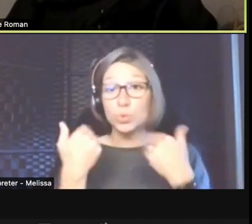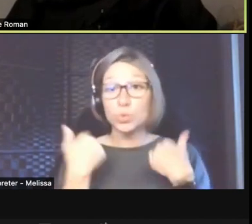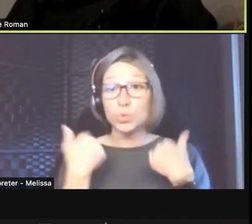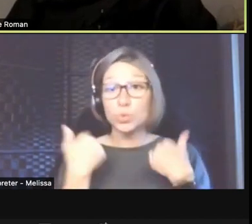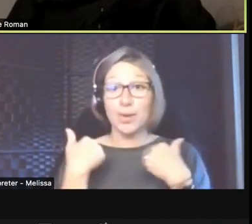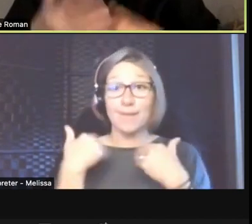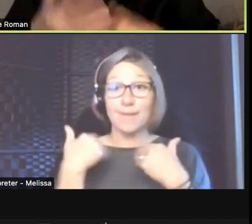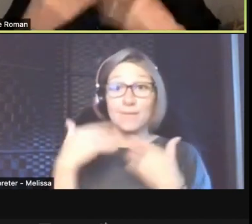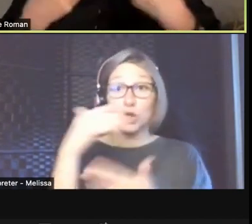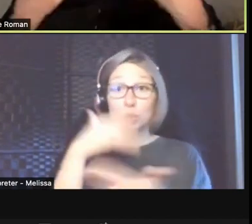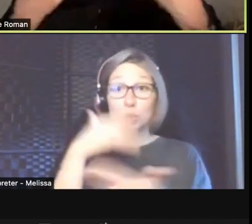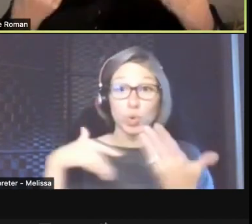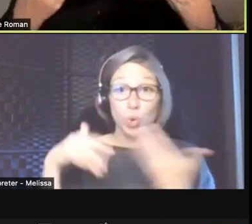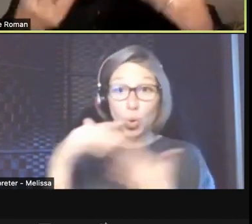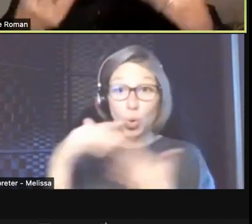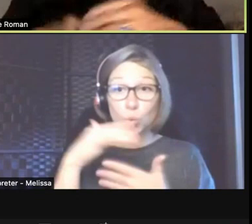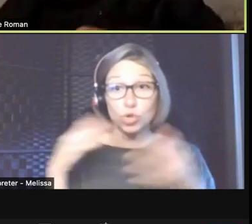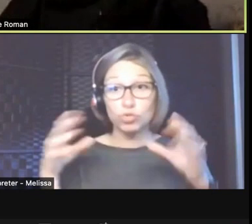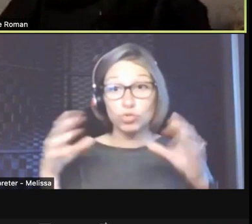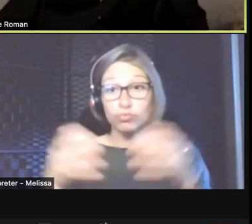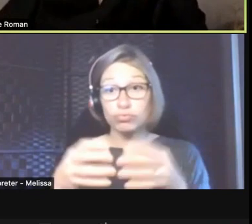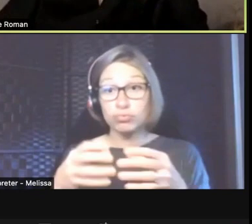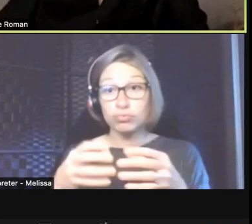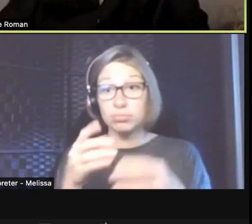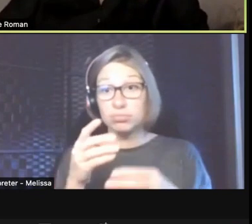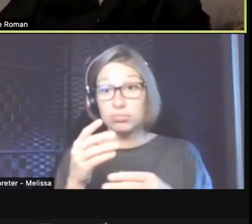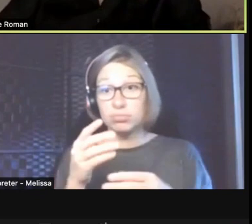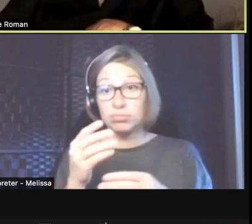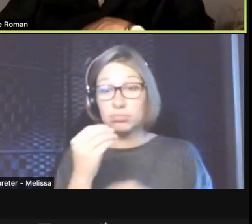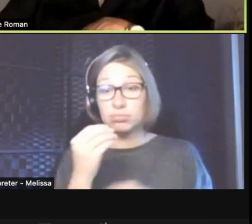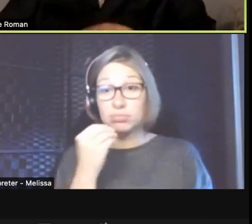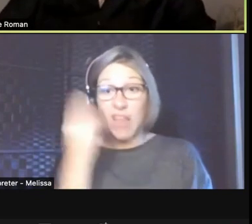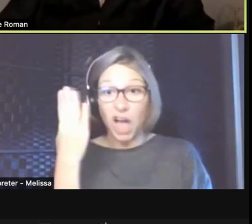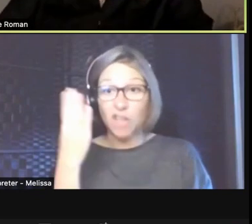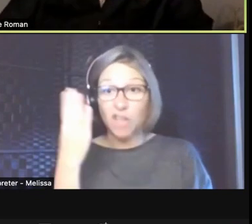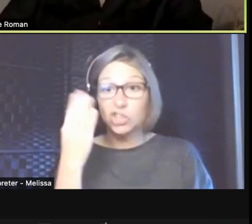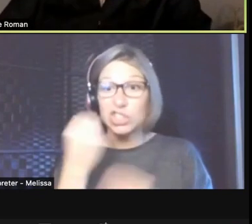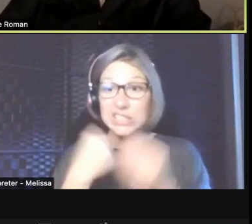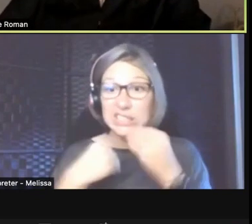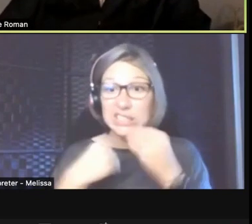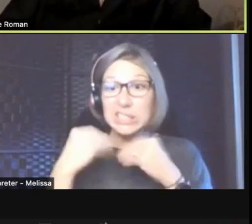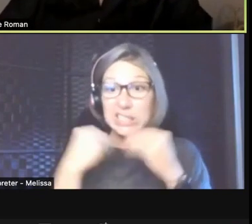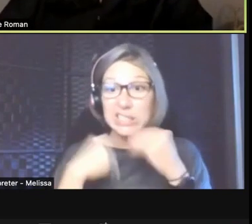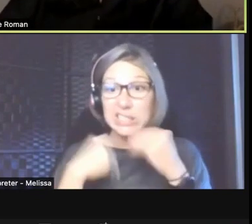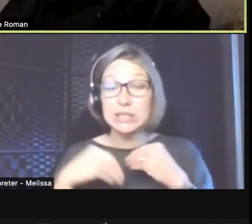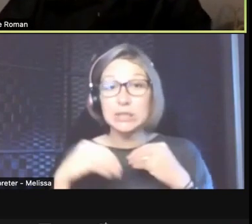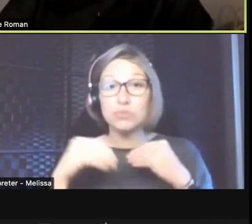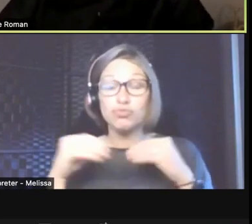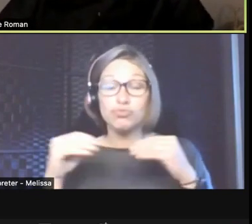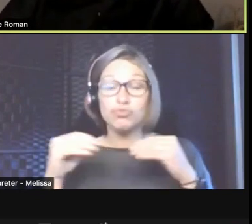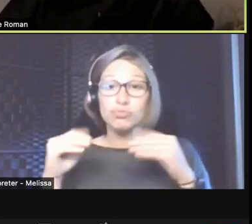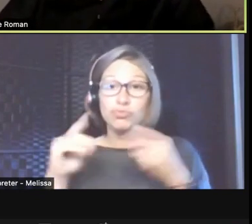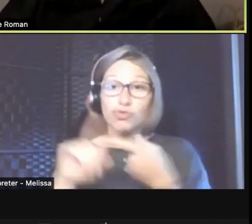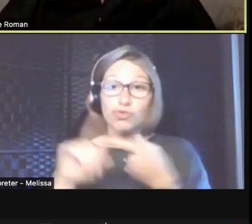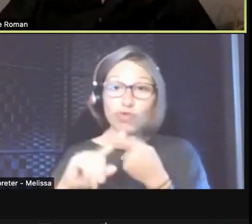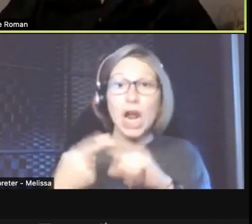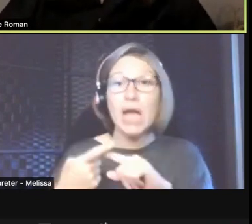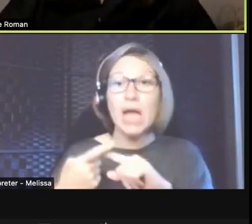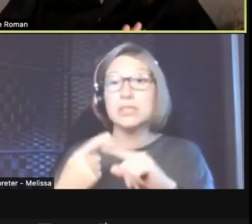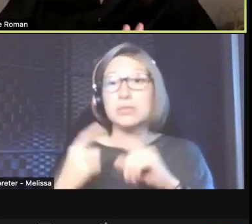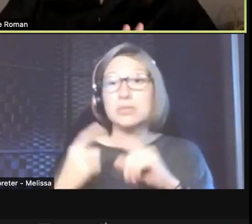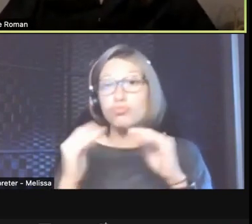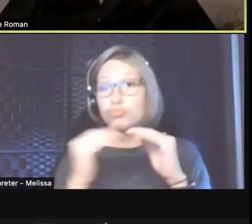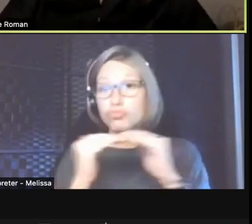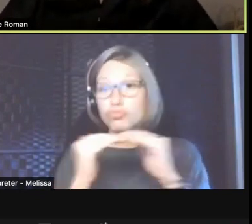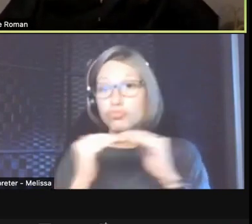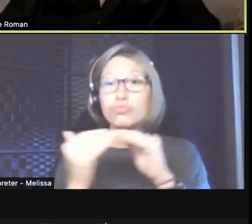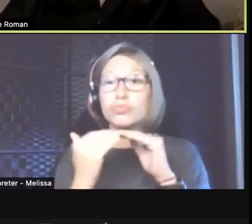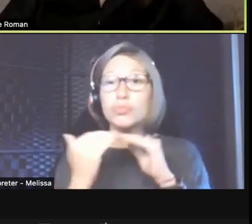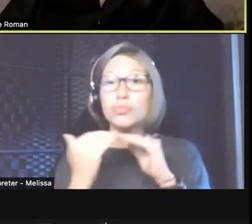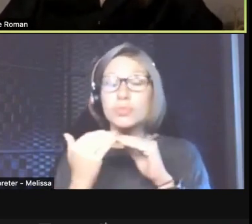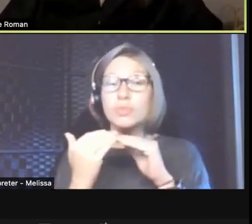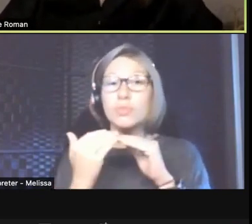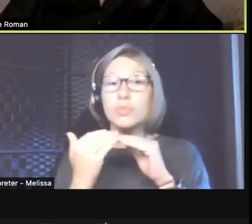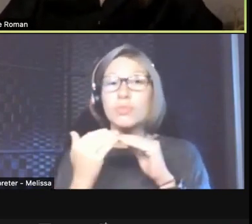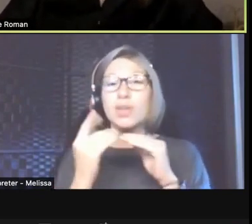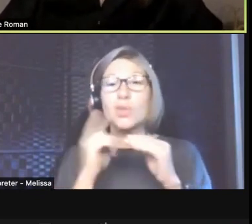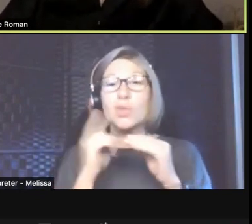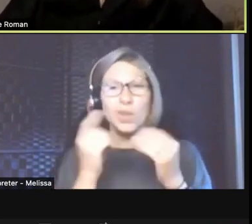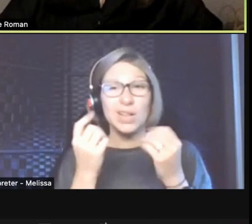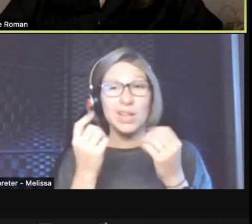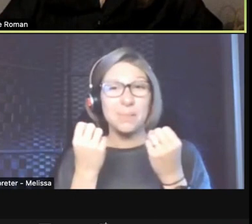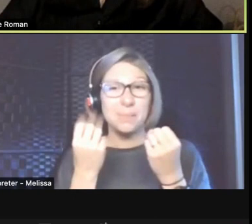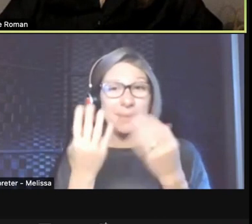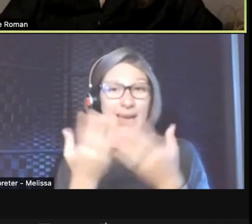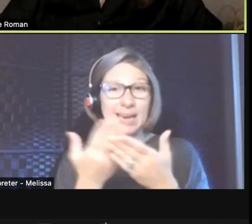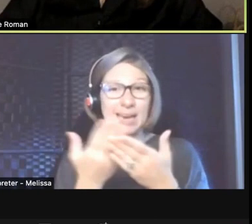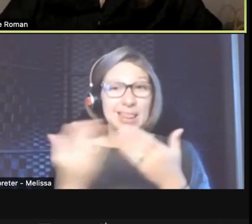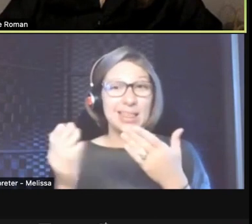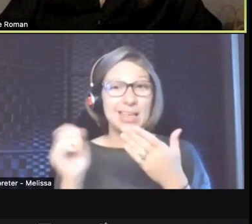called lunch and to eat, that's a goal, and to be with your friends, your peers, there are a lot of things that could have been done, I think, a little bit